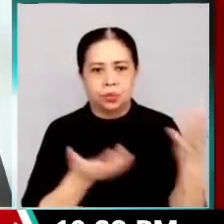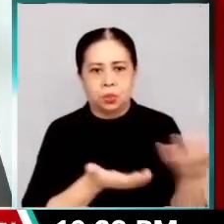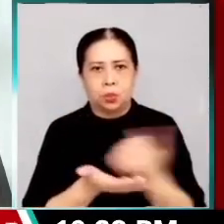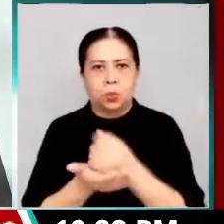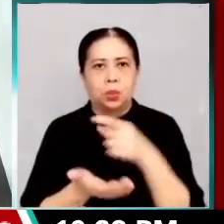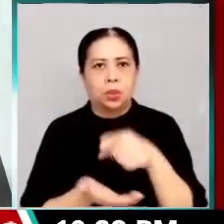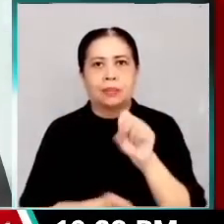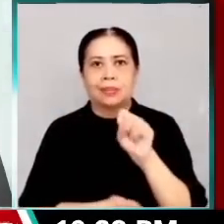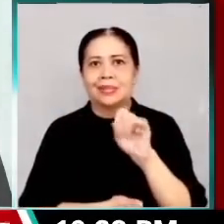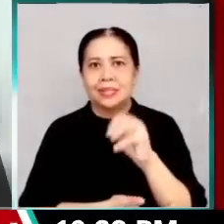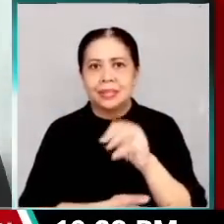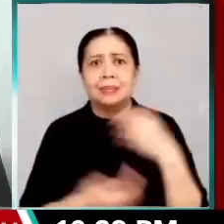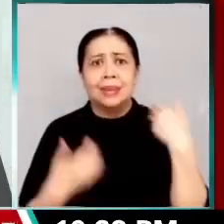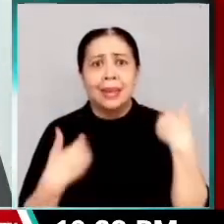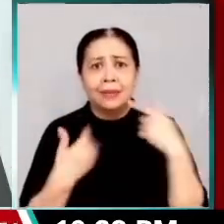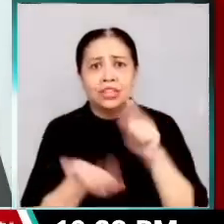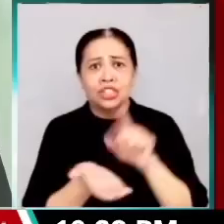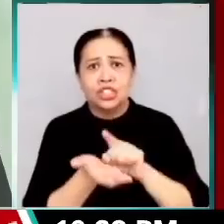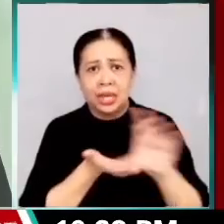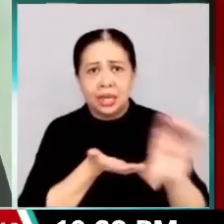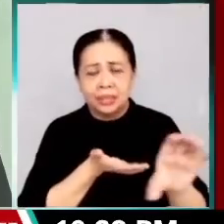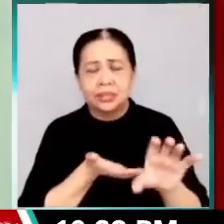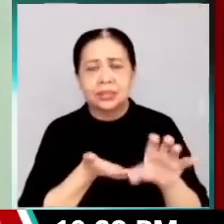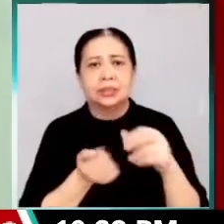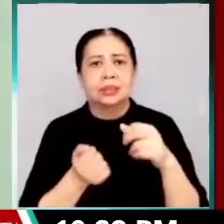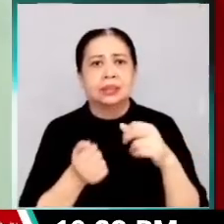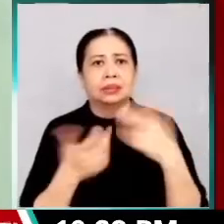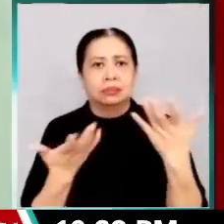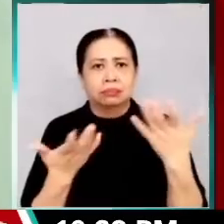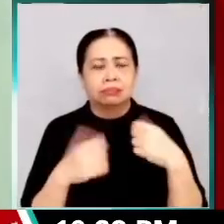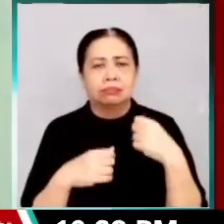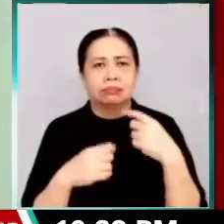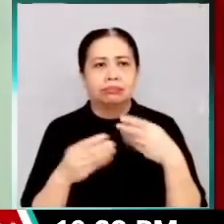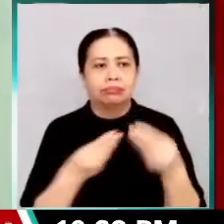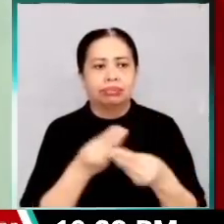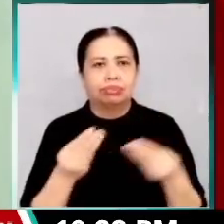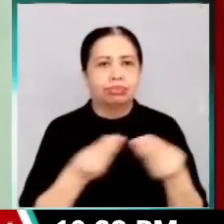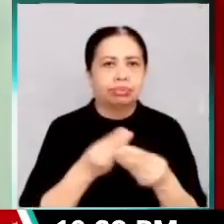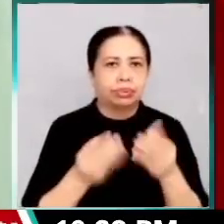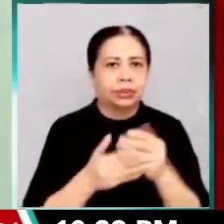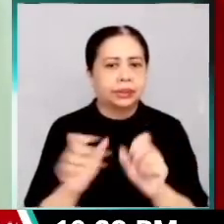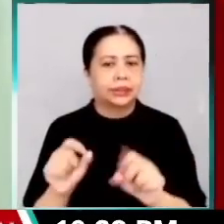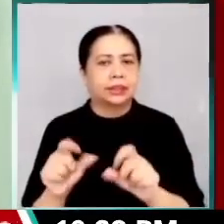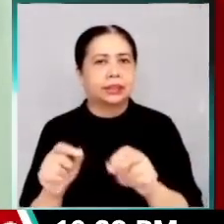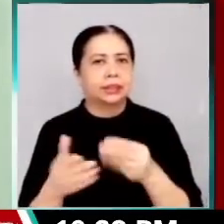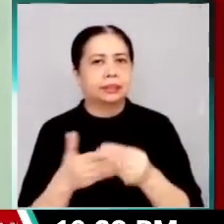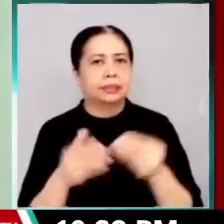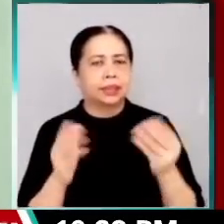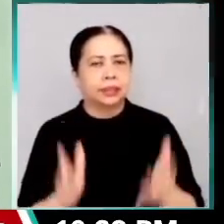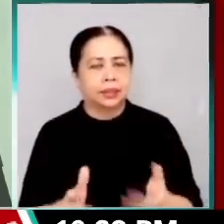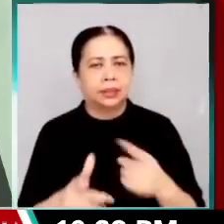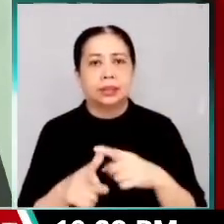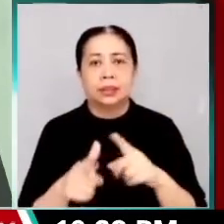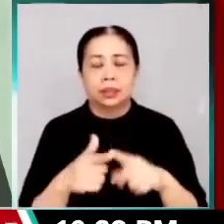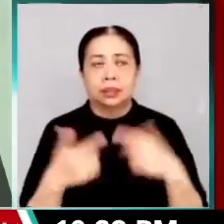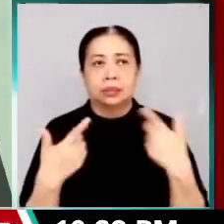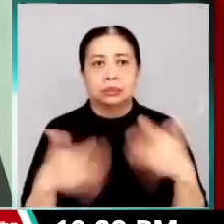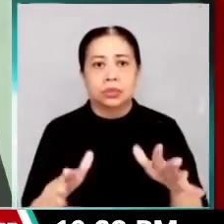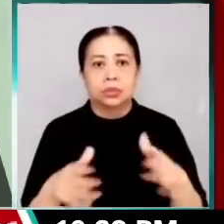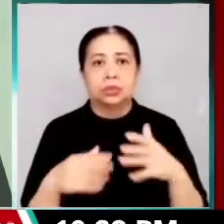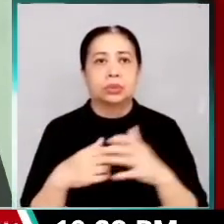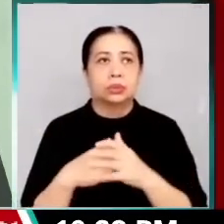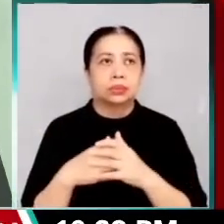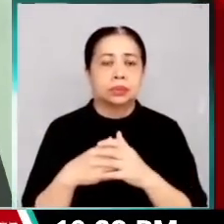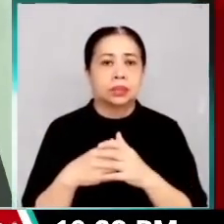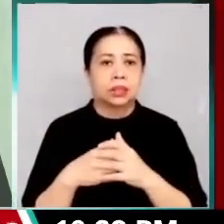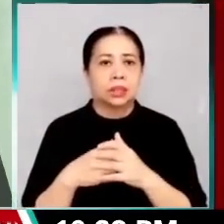accounts. We were able to intercept nung transaction nila between the seller and the buyer. And then we were able to track them